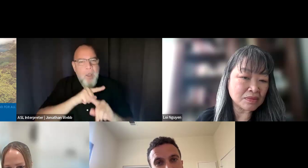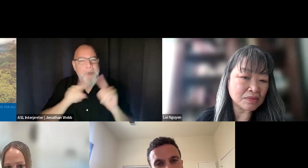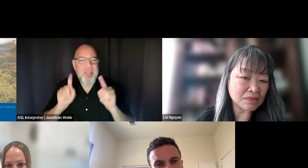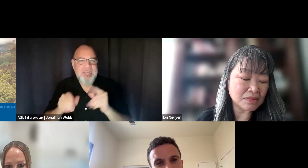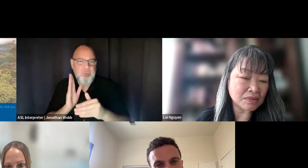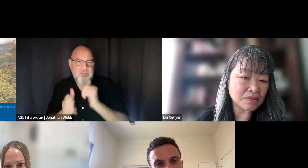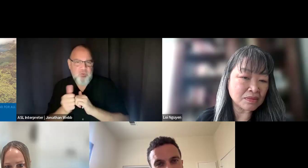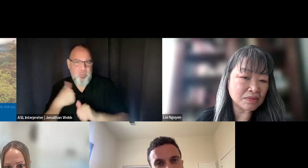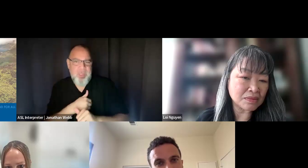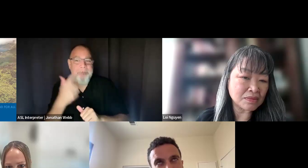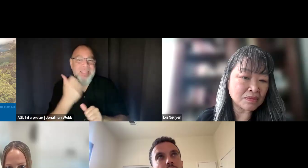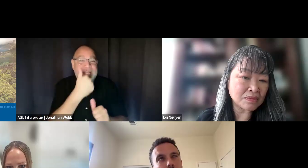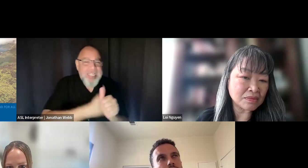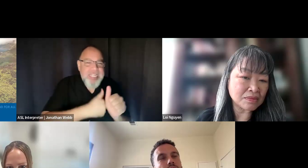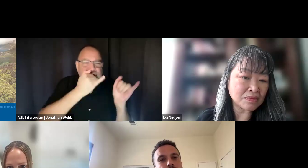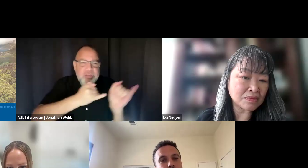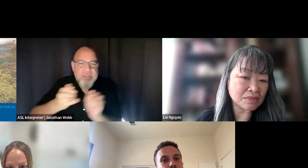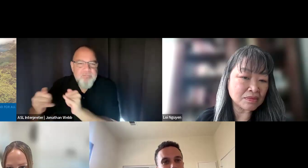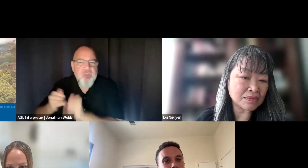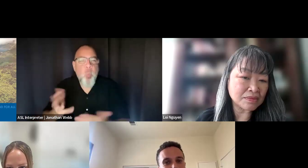individual might be a little different.